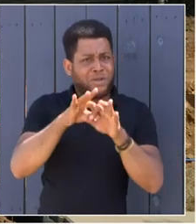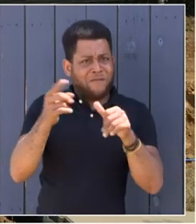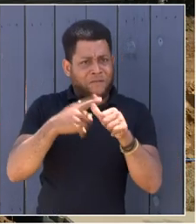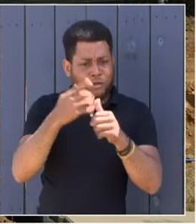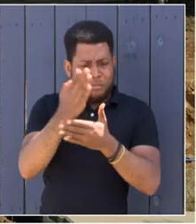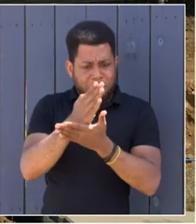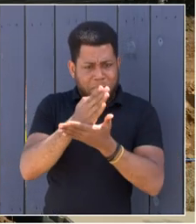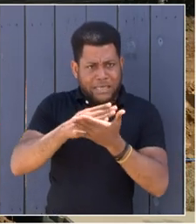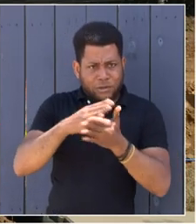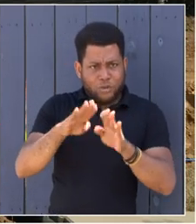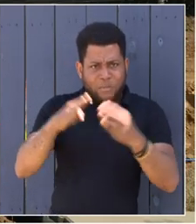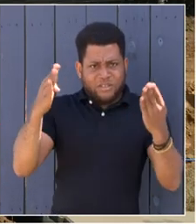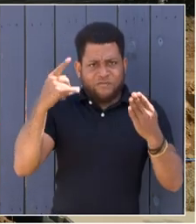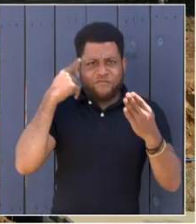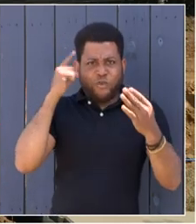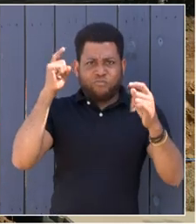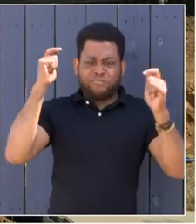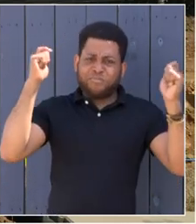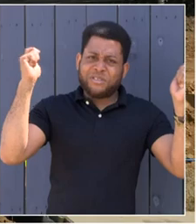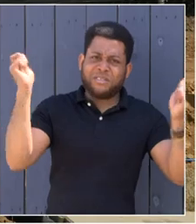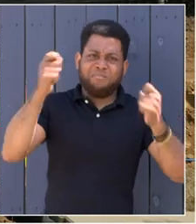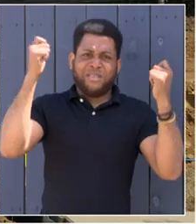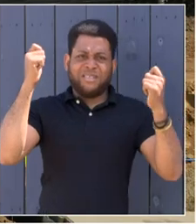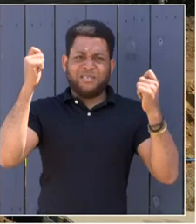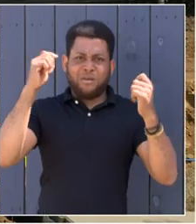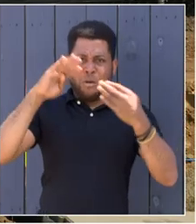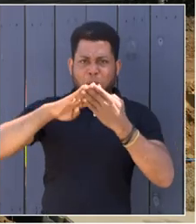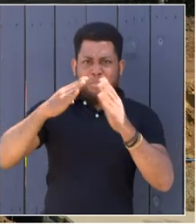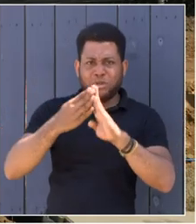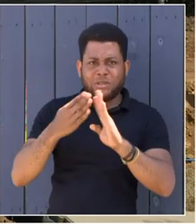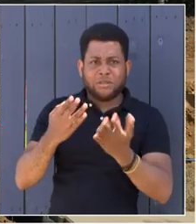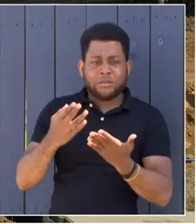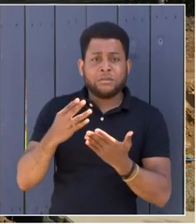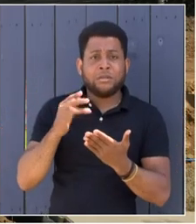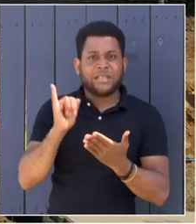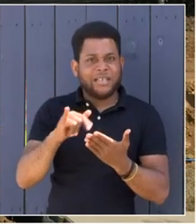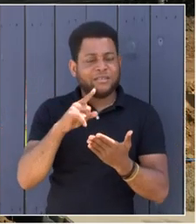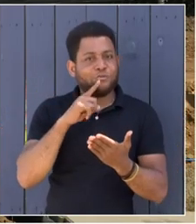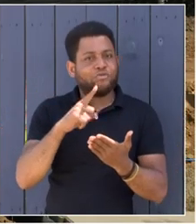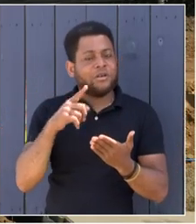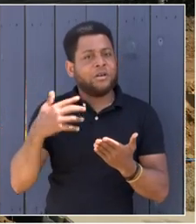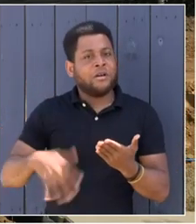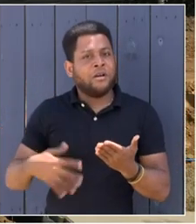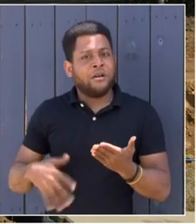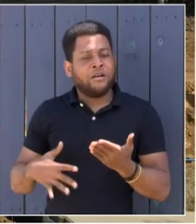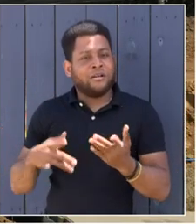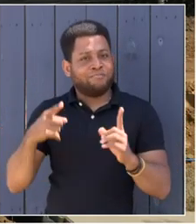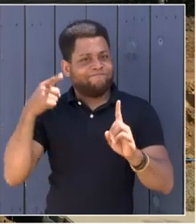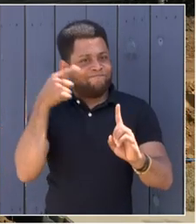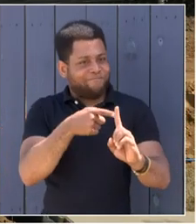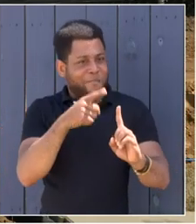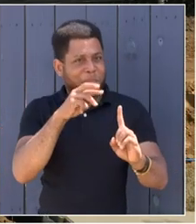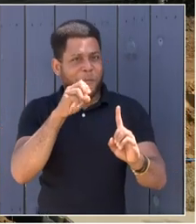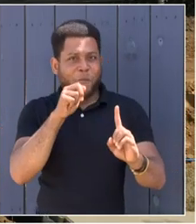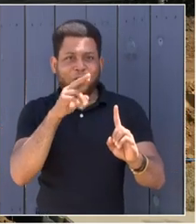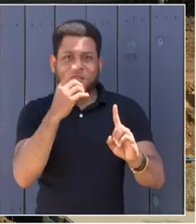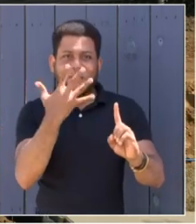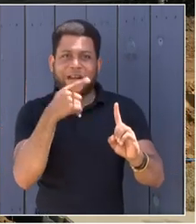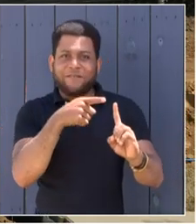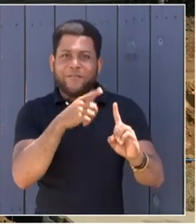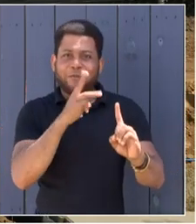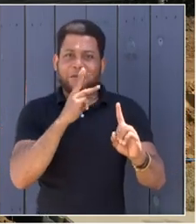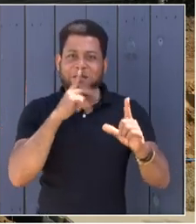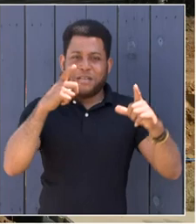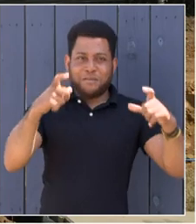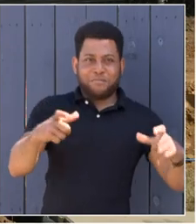celebrated the community, it celebrated that iconic reservoir over in Ward 5. And here we are today, kicking off